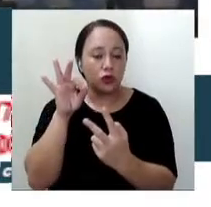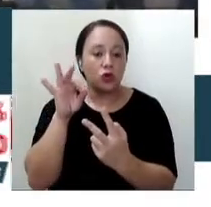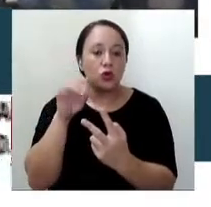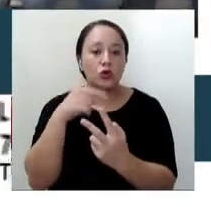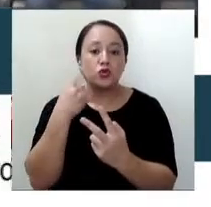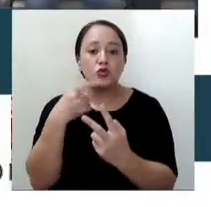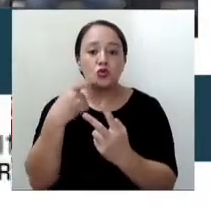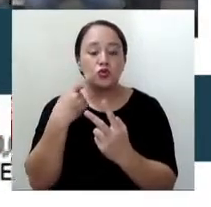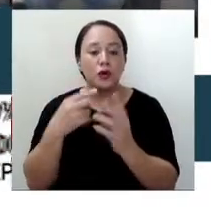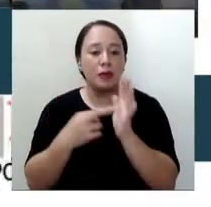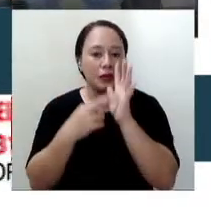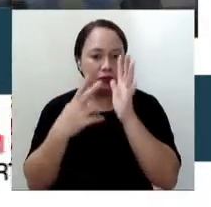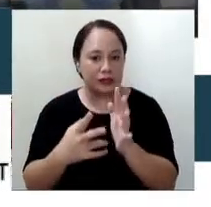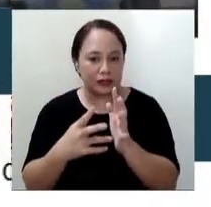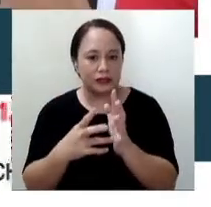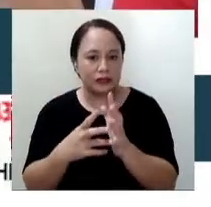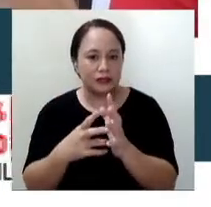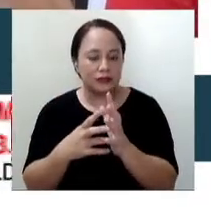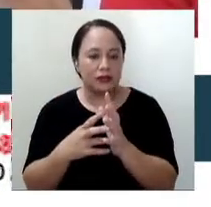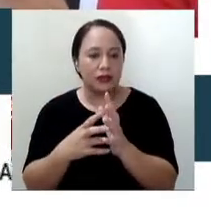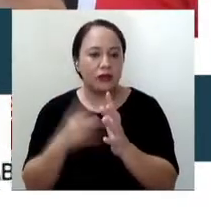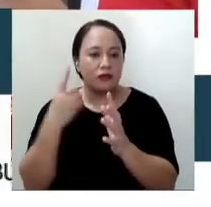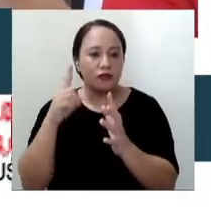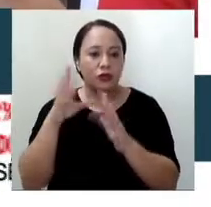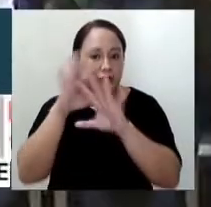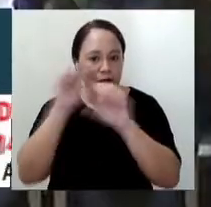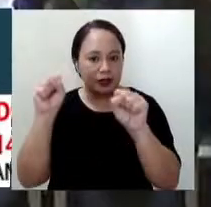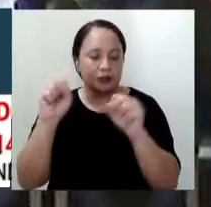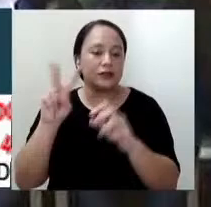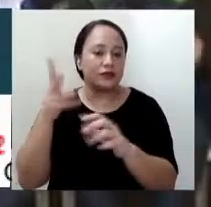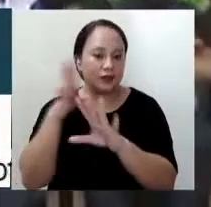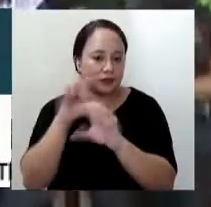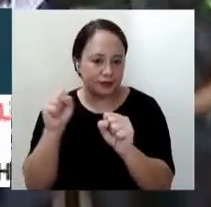bearer for the presidency and the vice presidency.